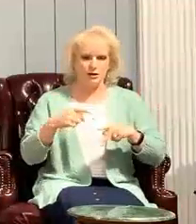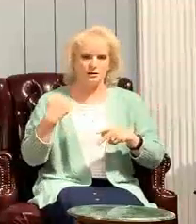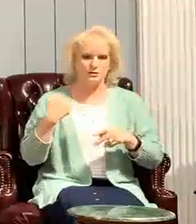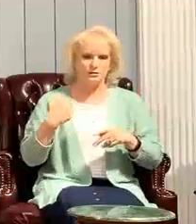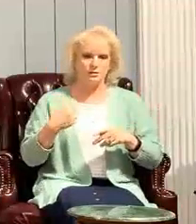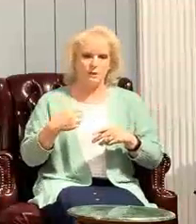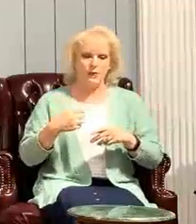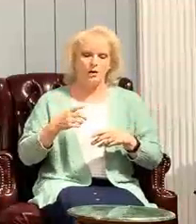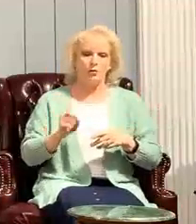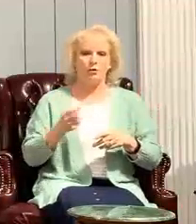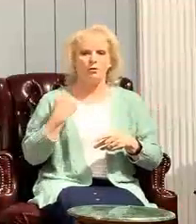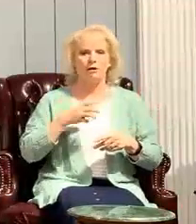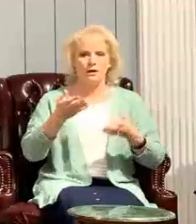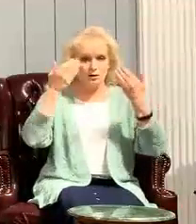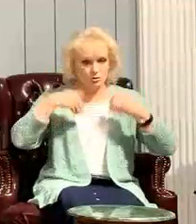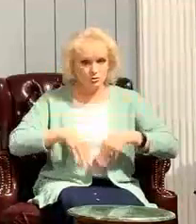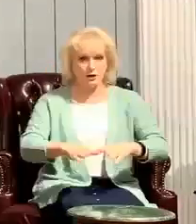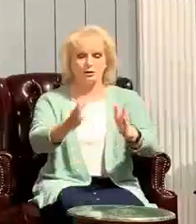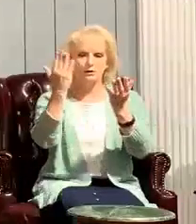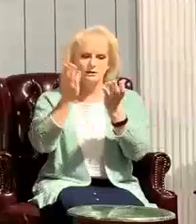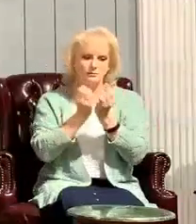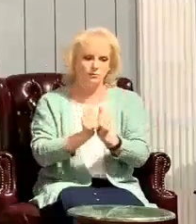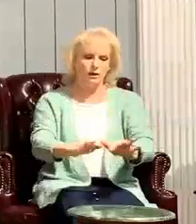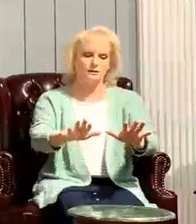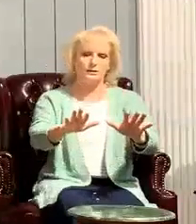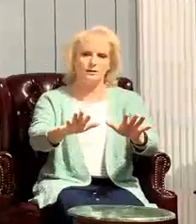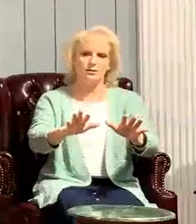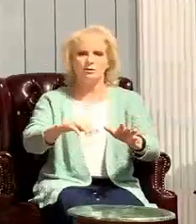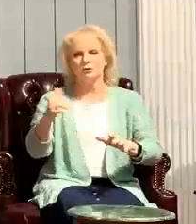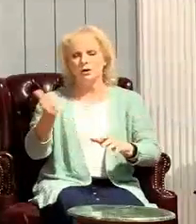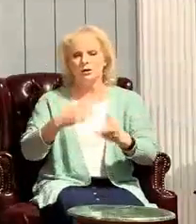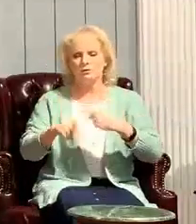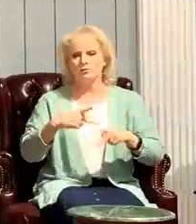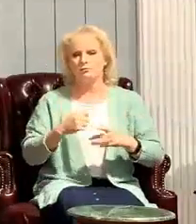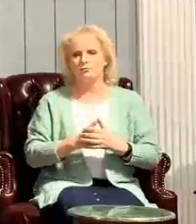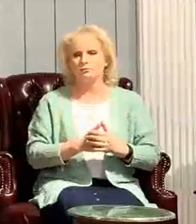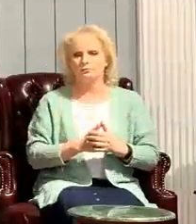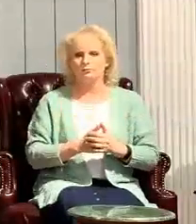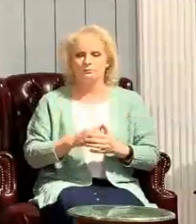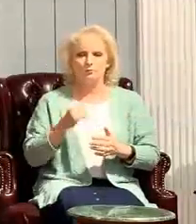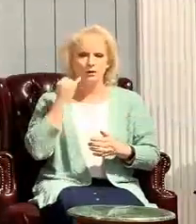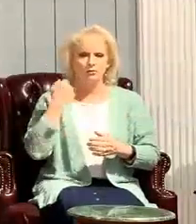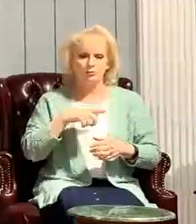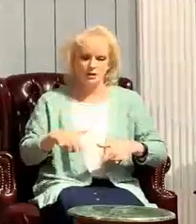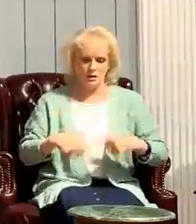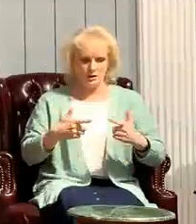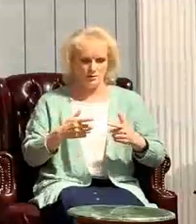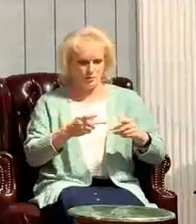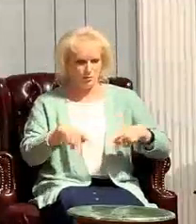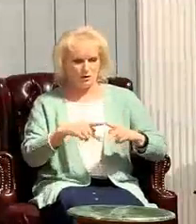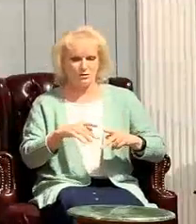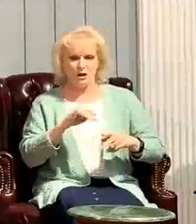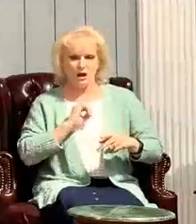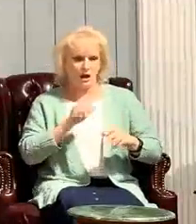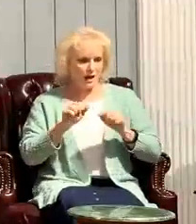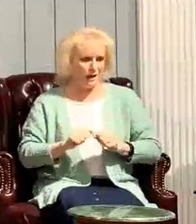be channels of His blessing. And if we're always in that, we live in that state where, I can't give, I still